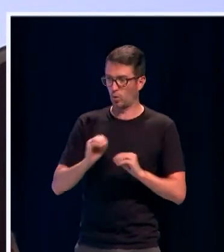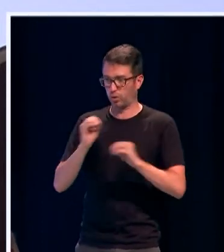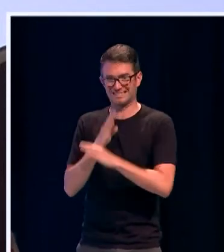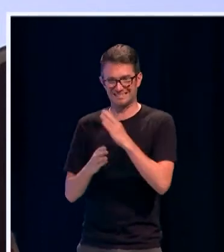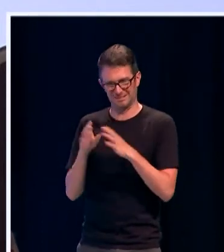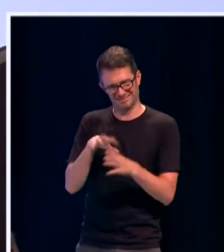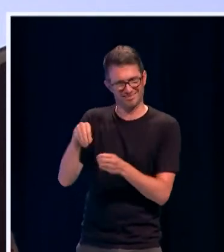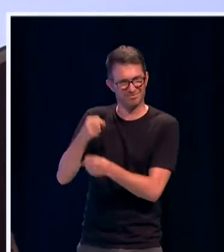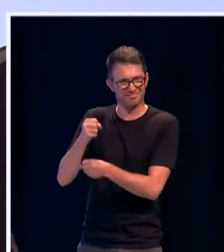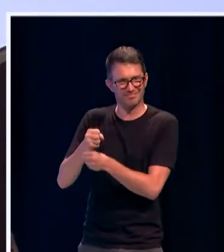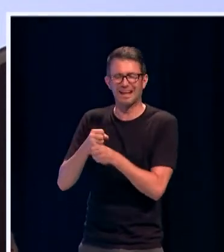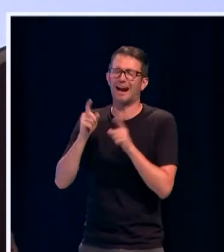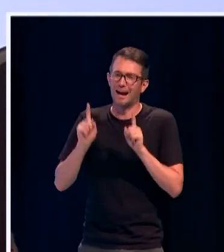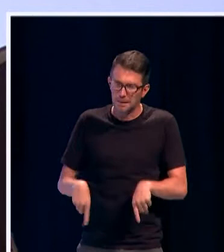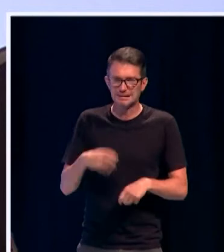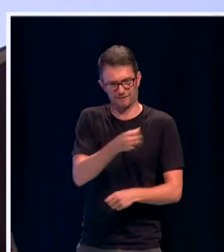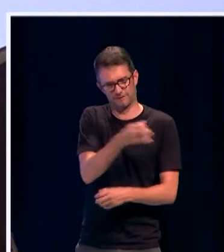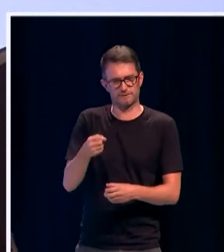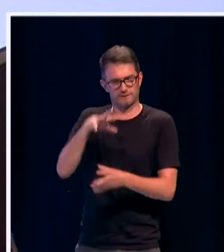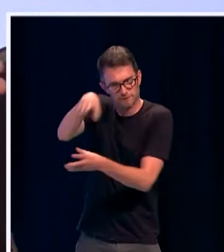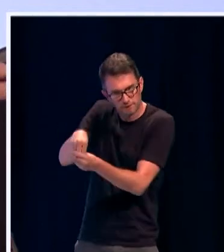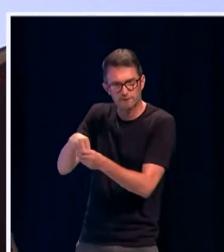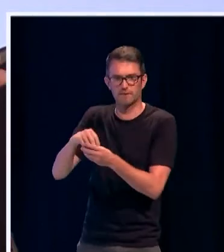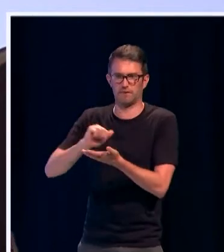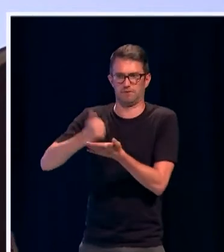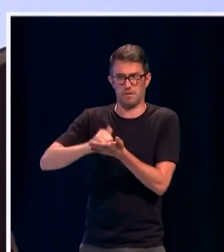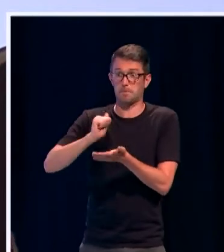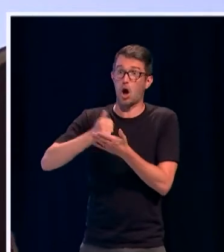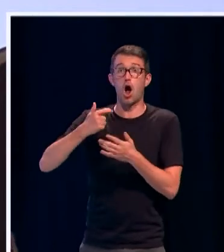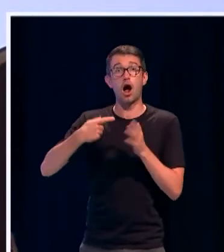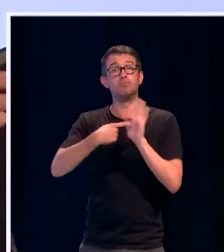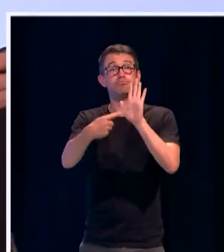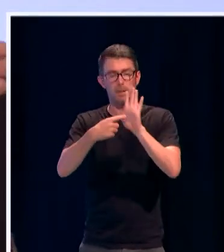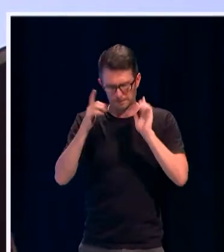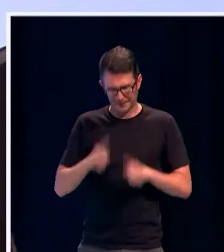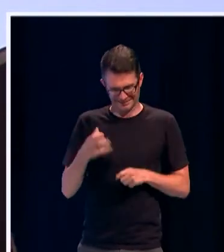call to action to the audience to come and find out more. So we have a standalone website,